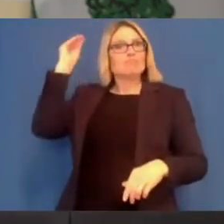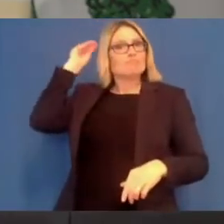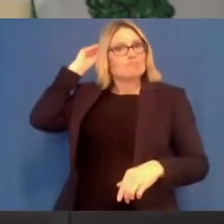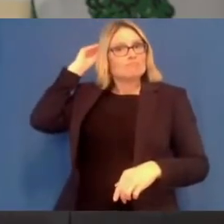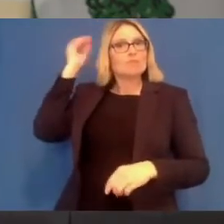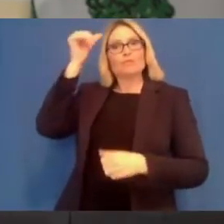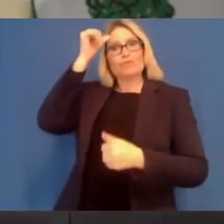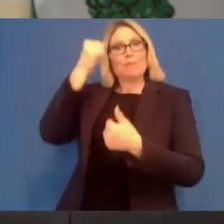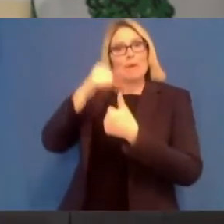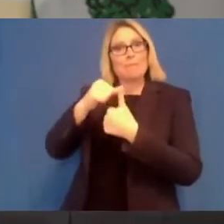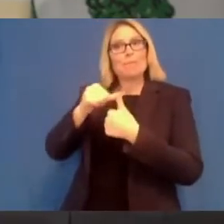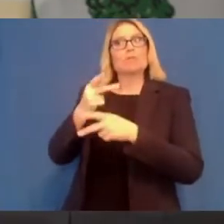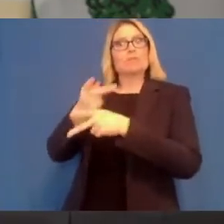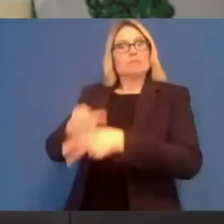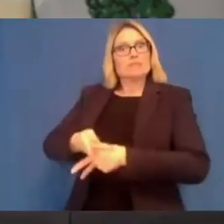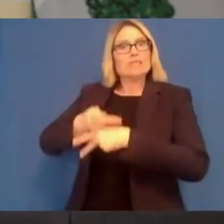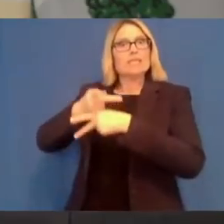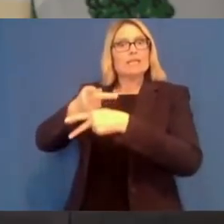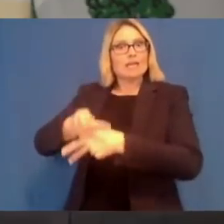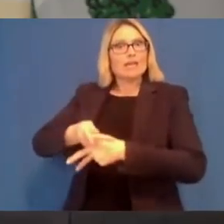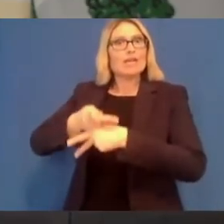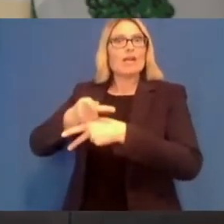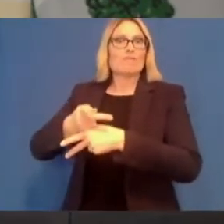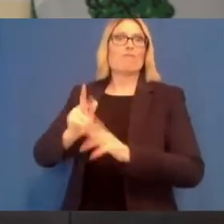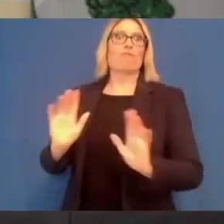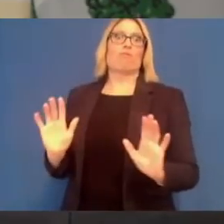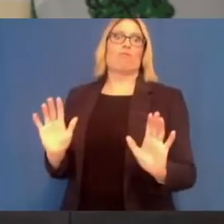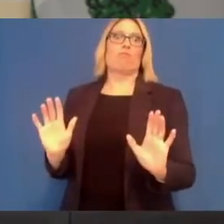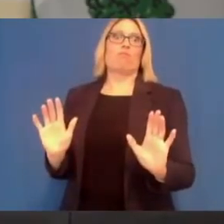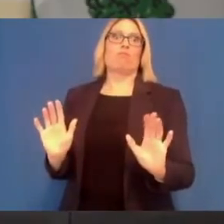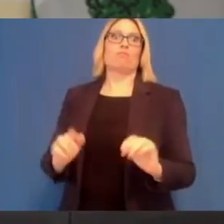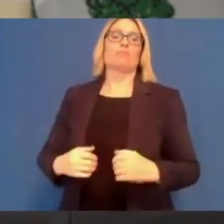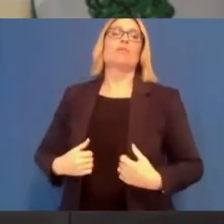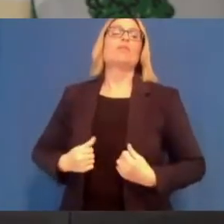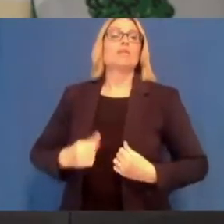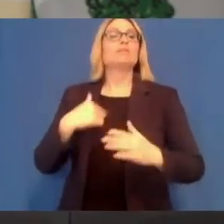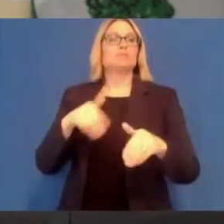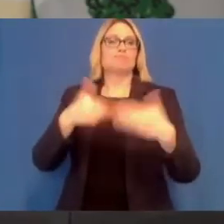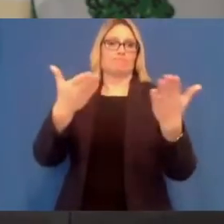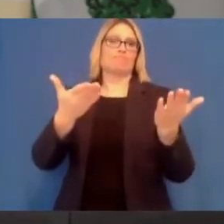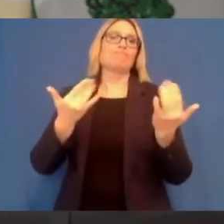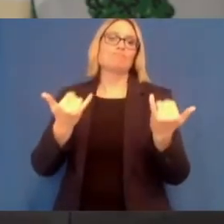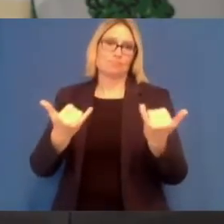want anyone to drop the ball at this point. So that's why I raised it tonight.